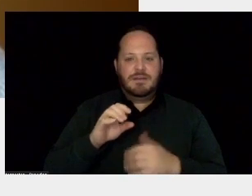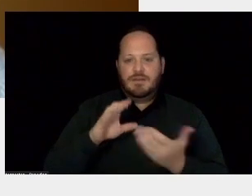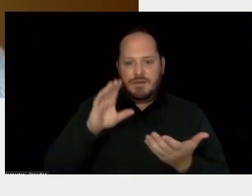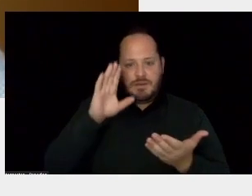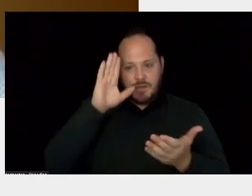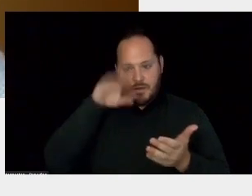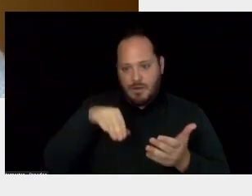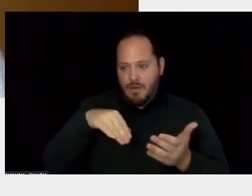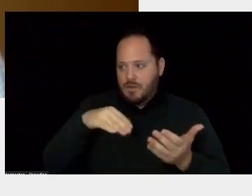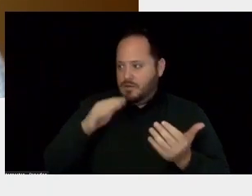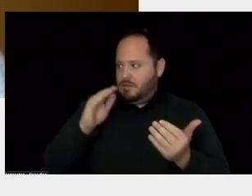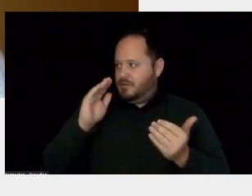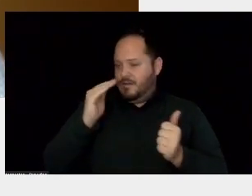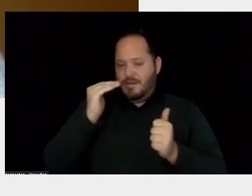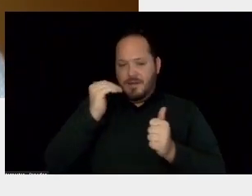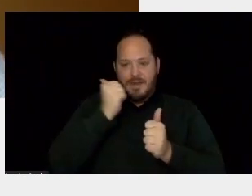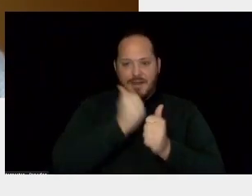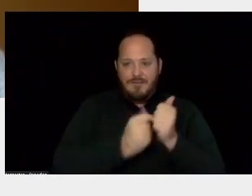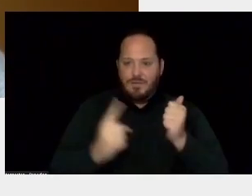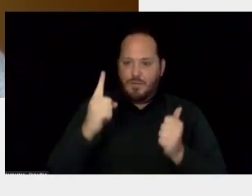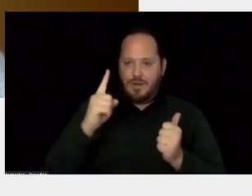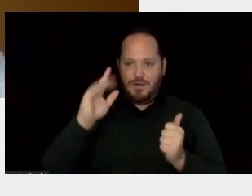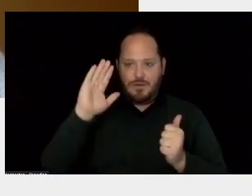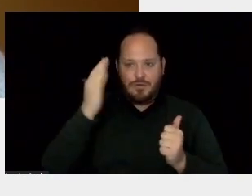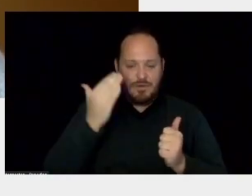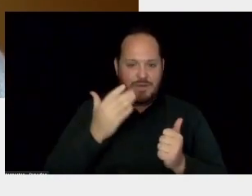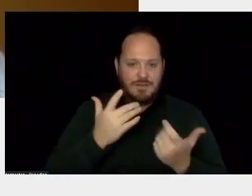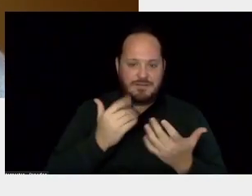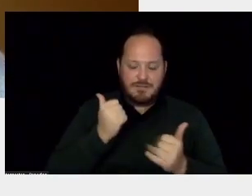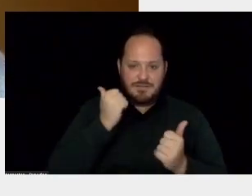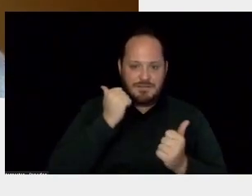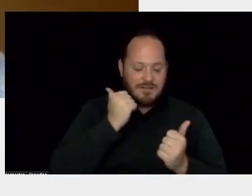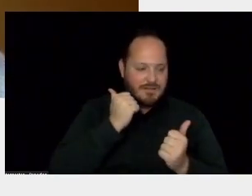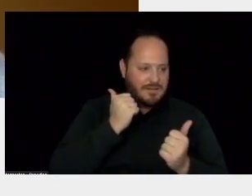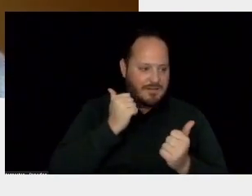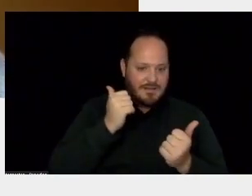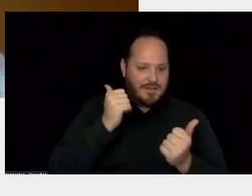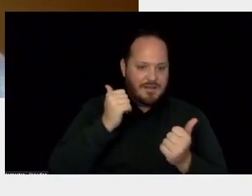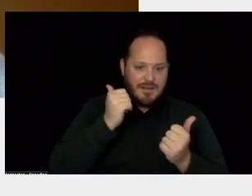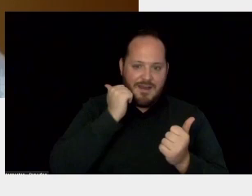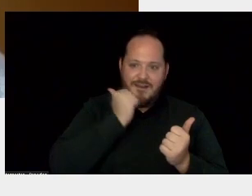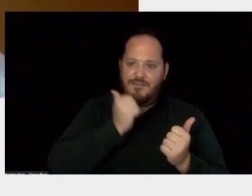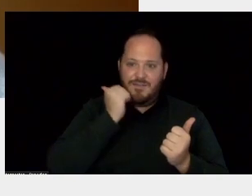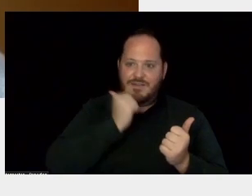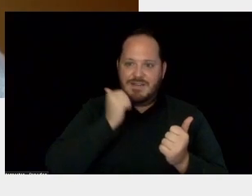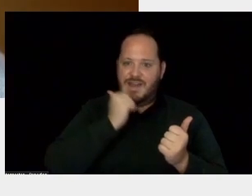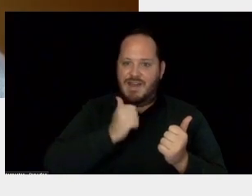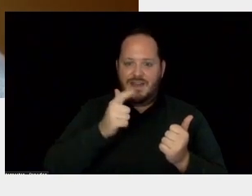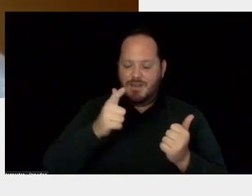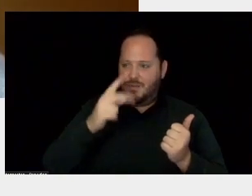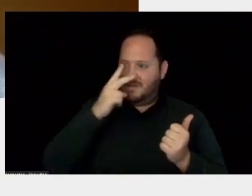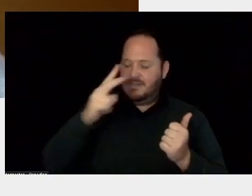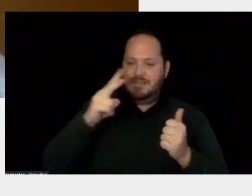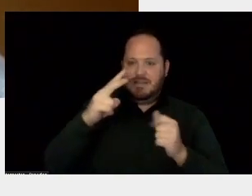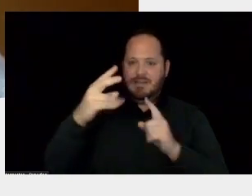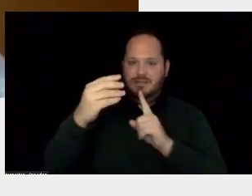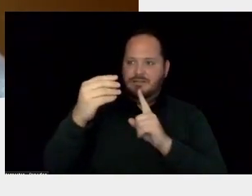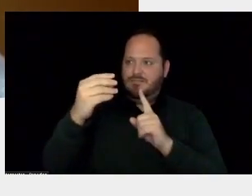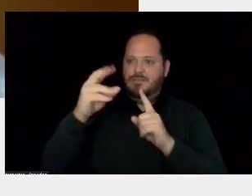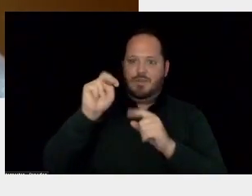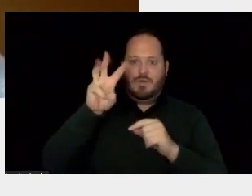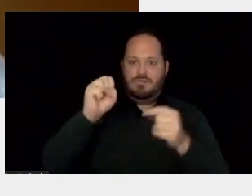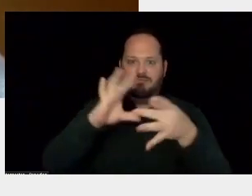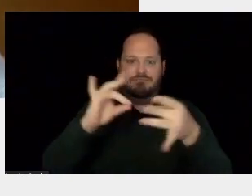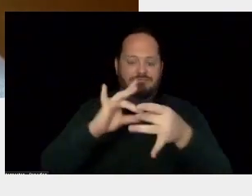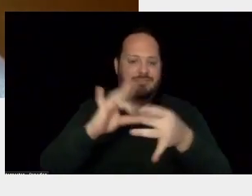ever talk to anybody or never look at a newspaper, everyone knows there is, unfortunately, a national shortage of PPE, which is a big